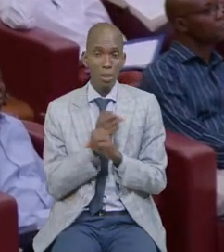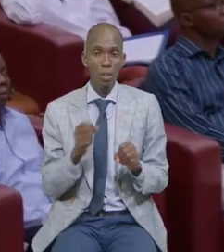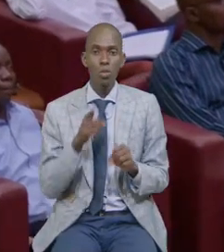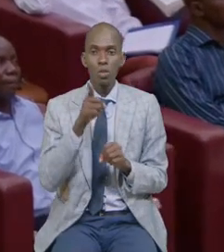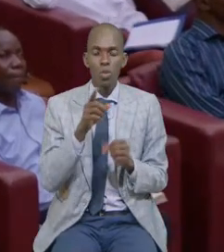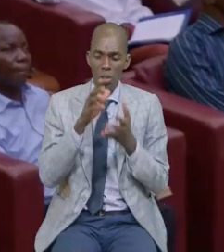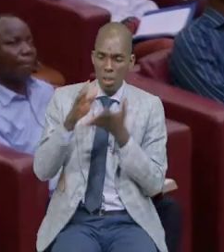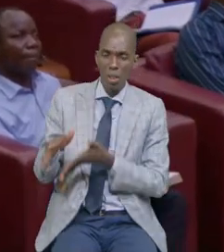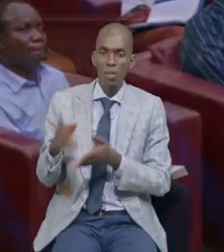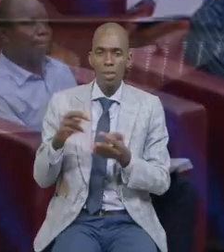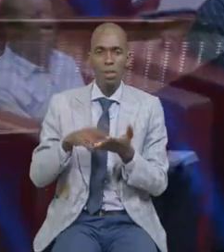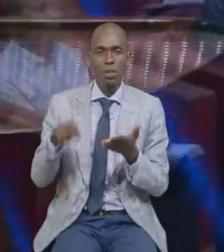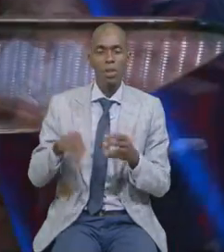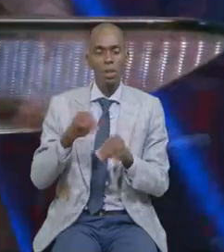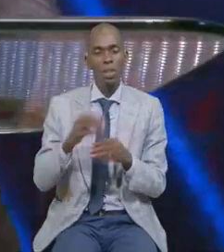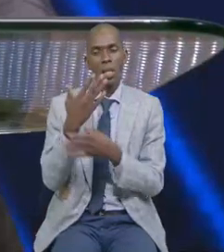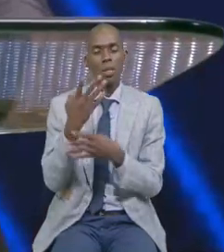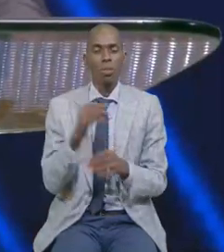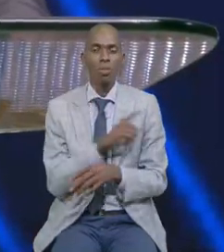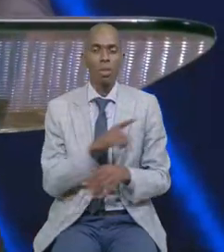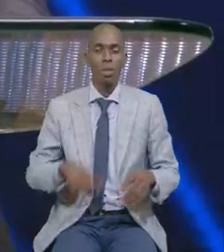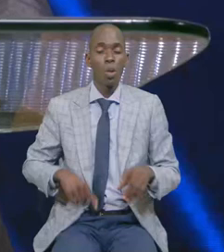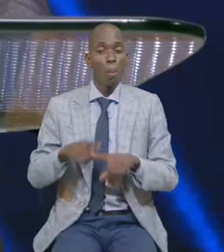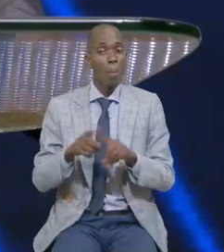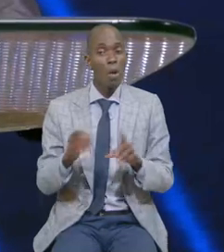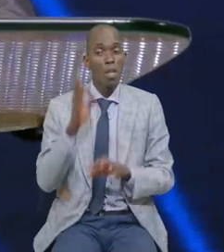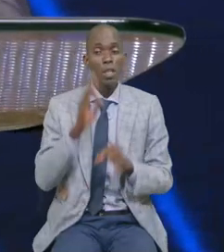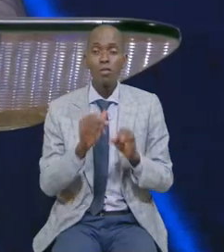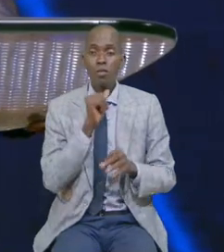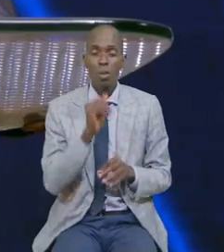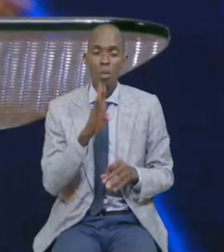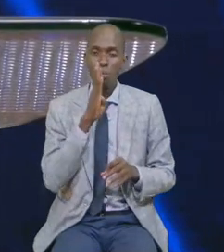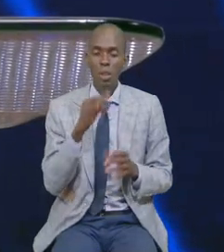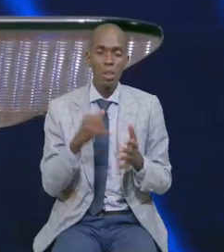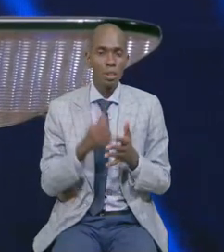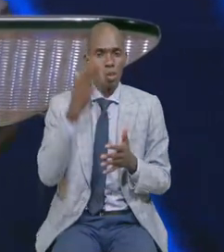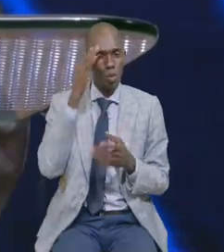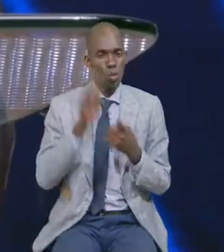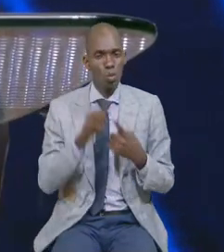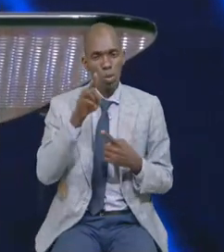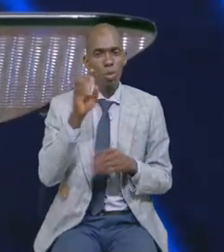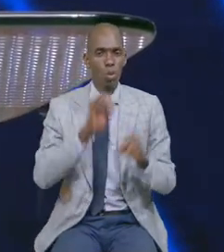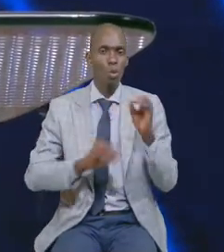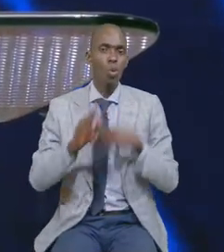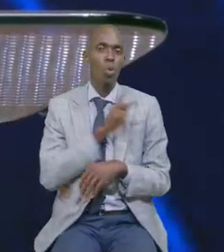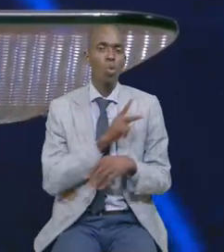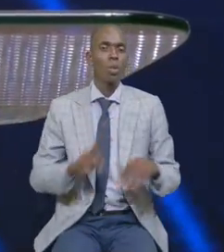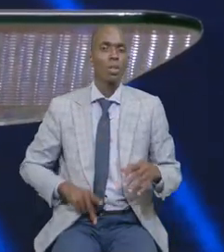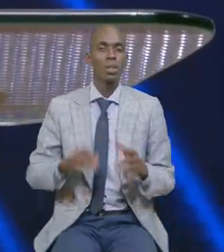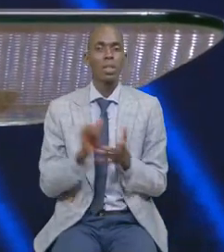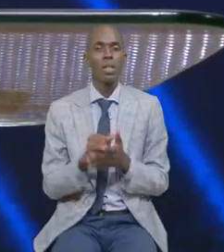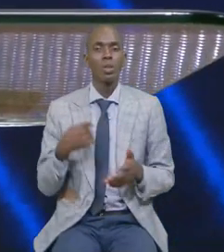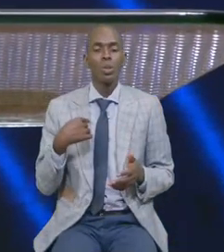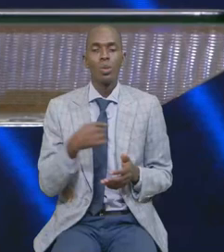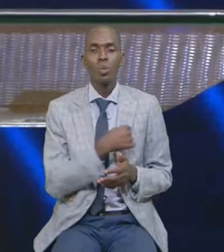result in the hand of the Lord. But if not, be it known unto thee, O King, that we